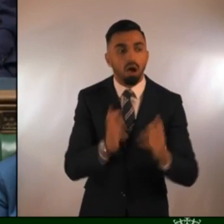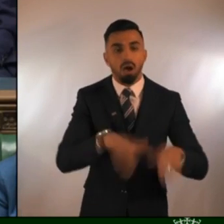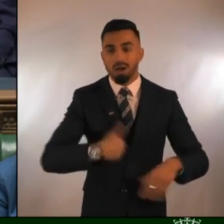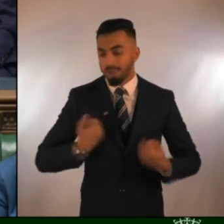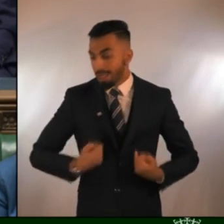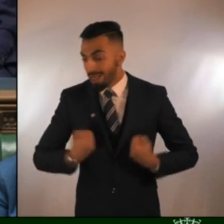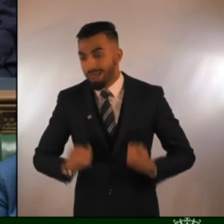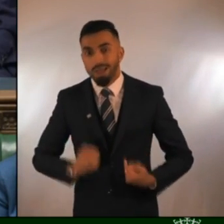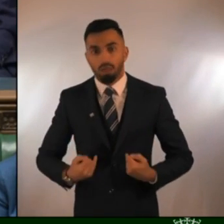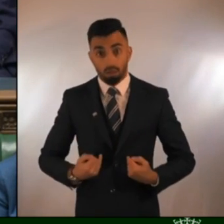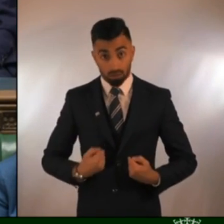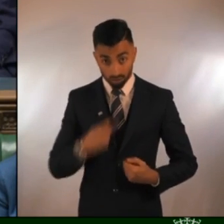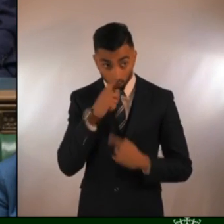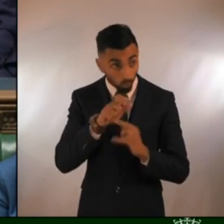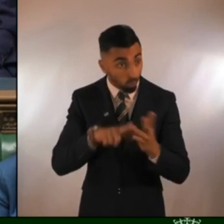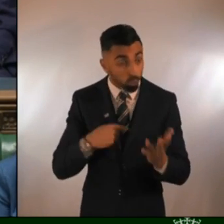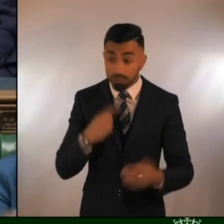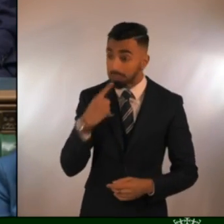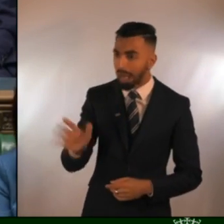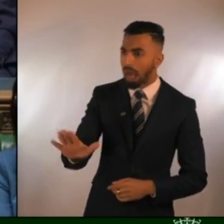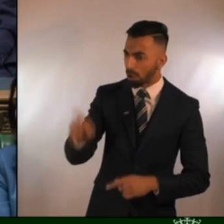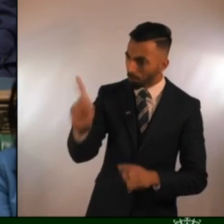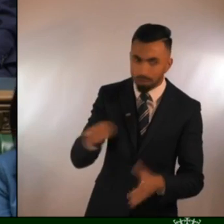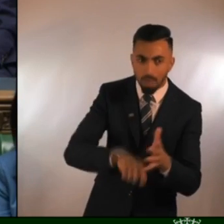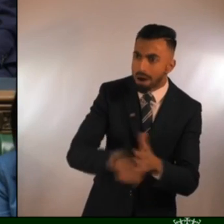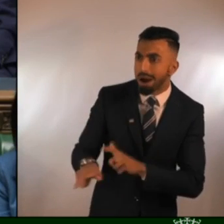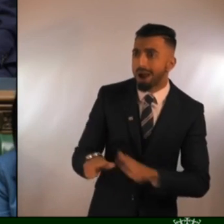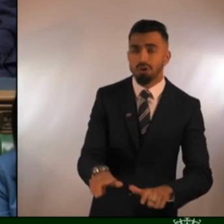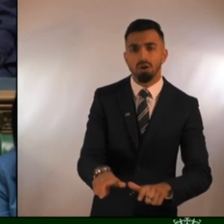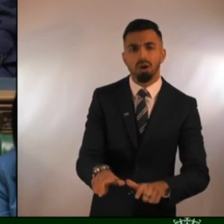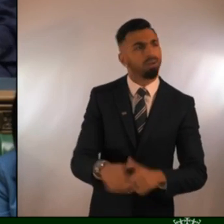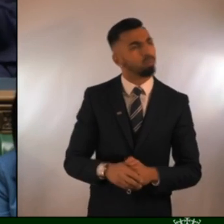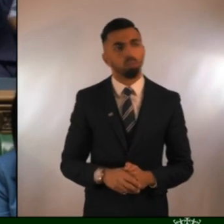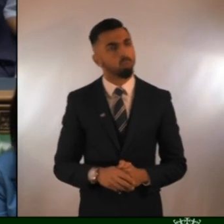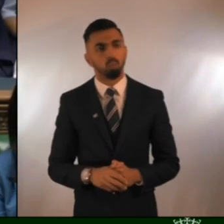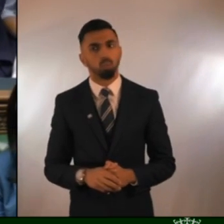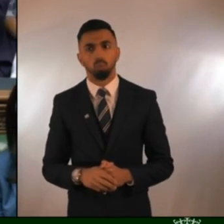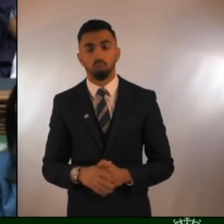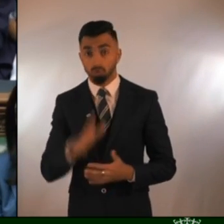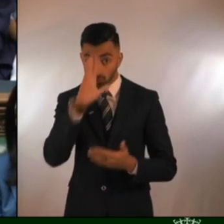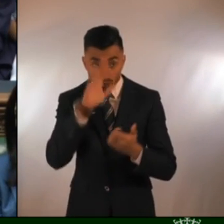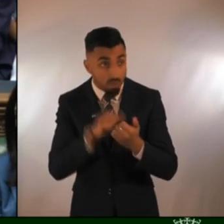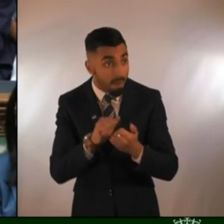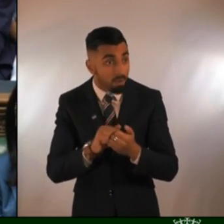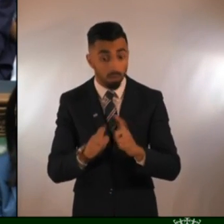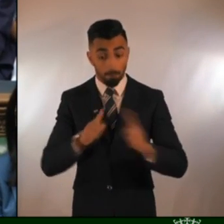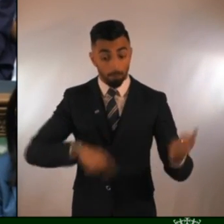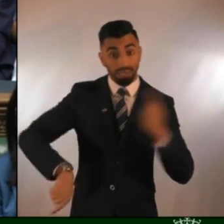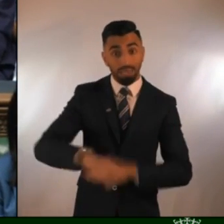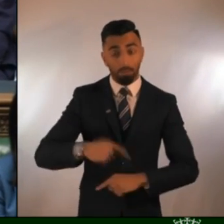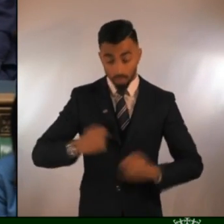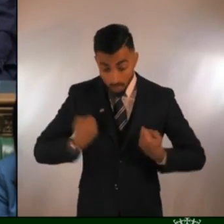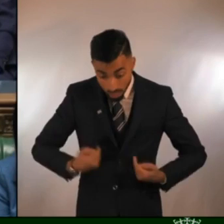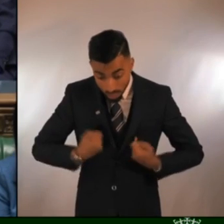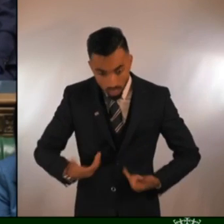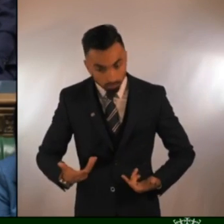primary reason that people are not spending as normal, is because they're following doctors' orders to stay at home.